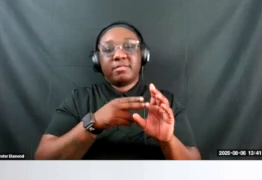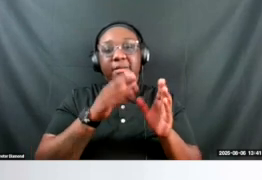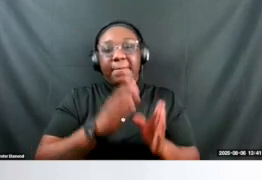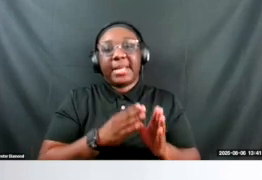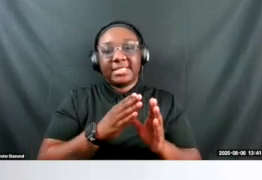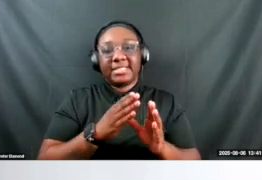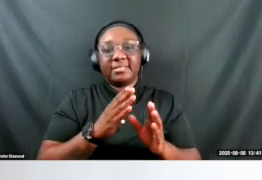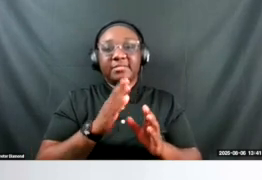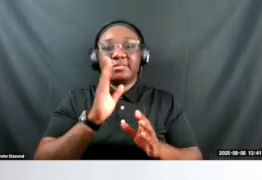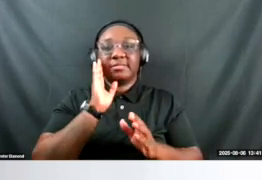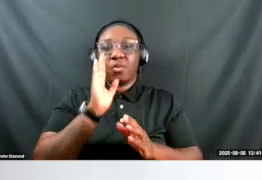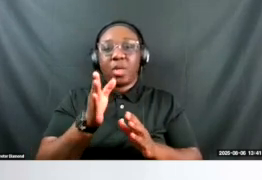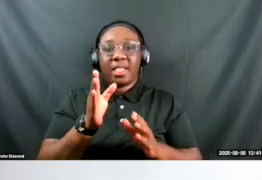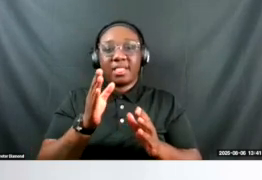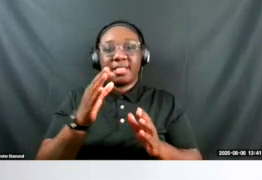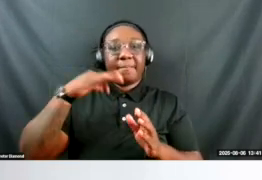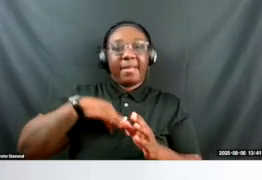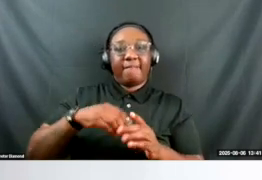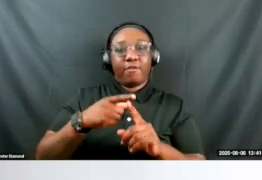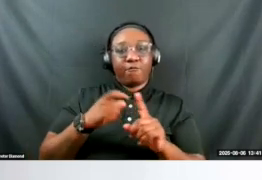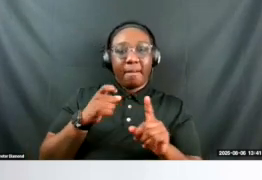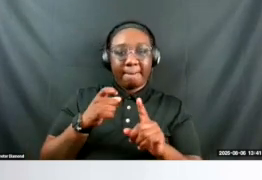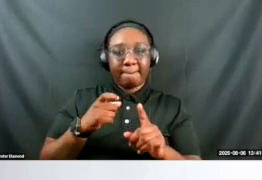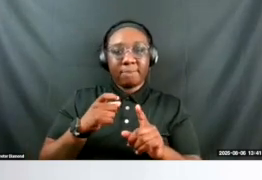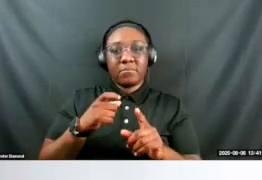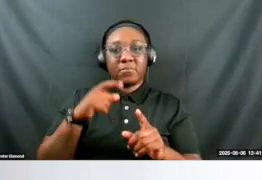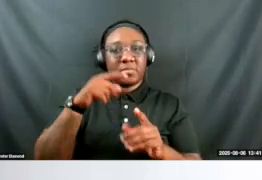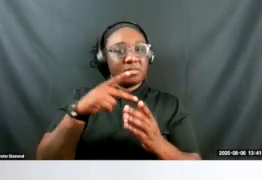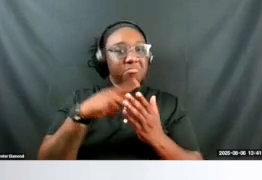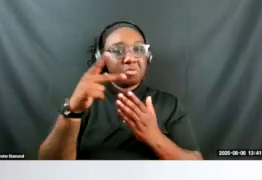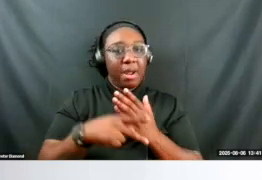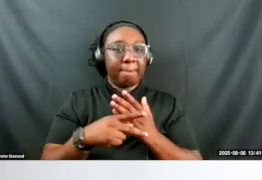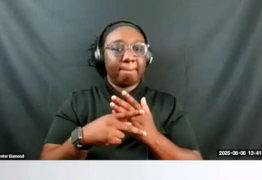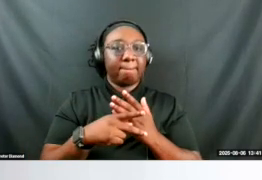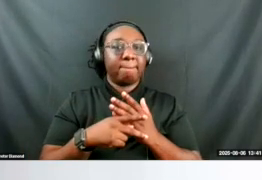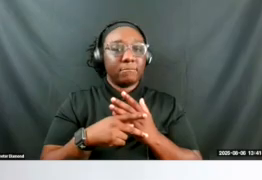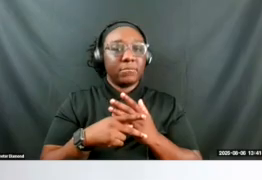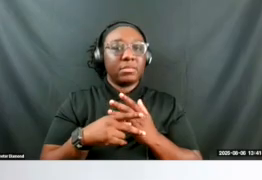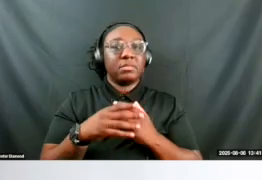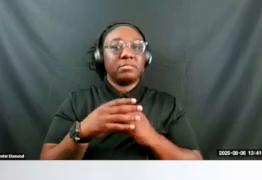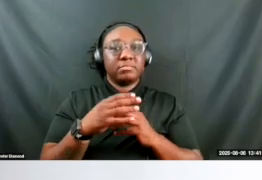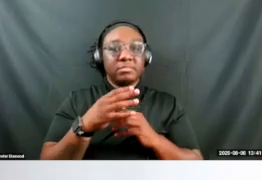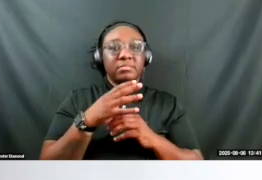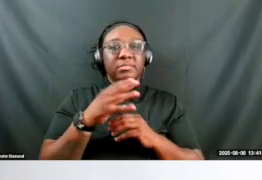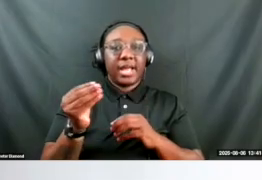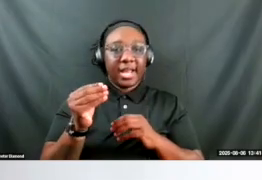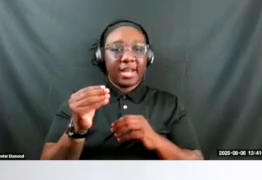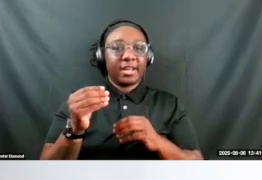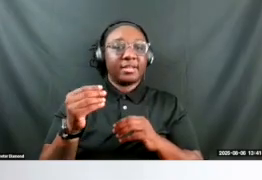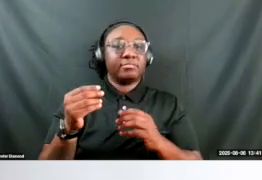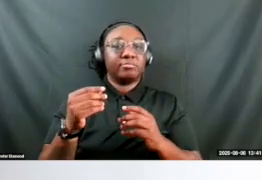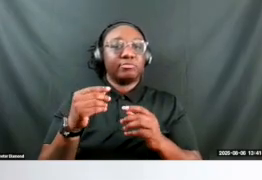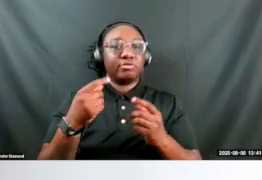each program handles this differently, and there are not clear formulas or definitions used. Aligning on this will